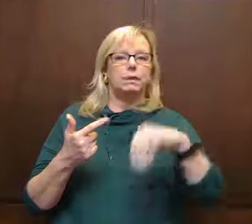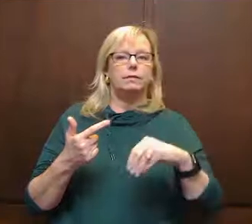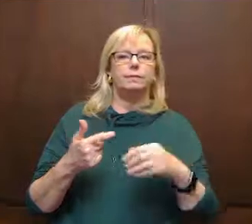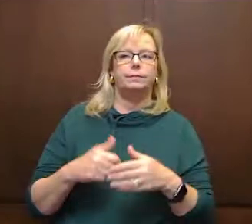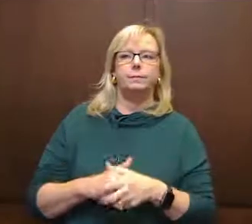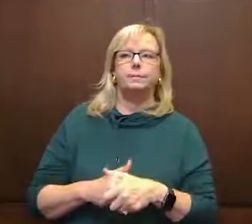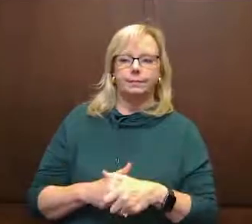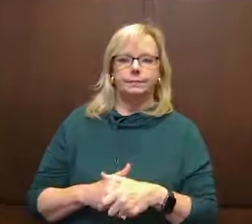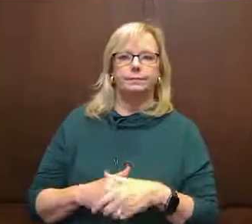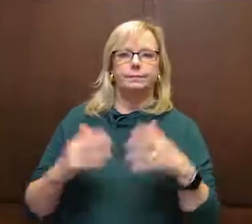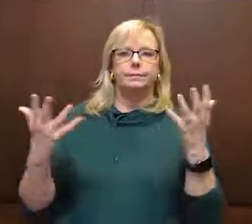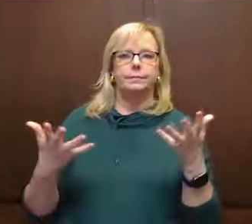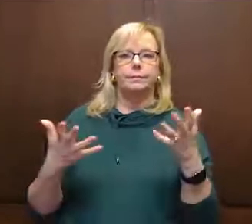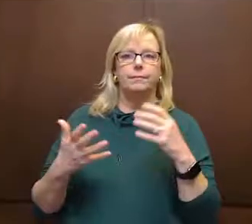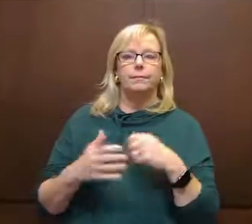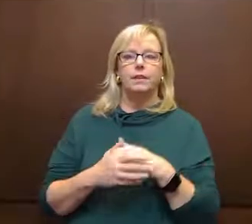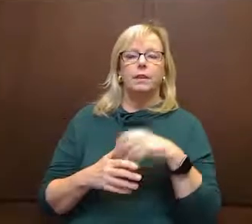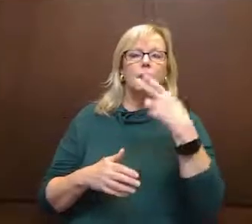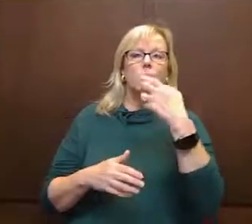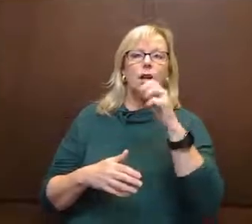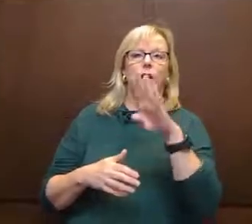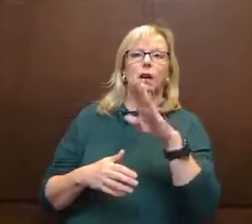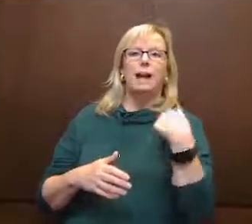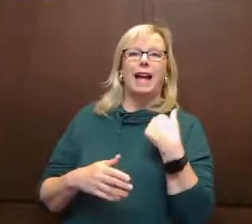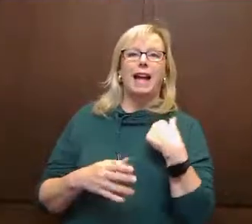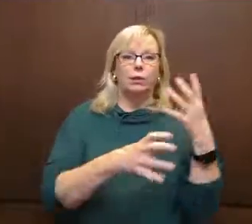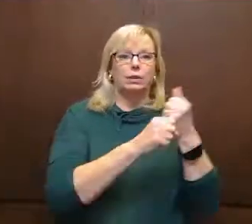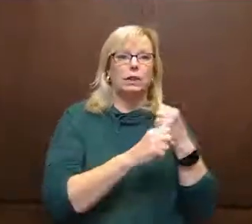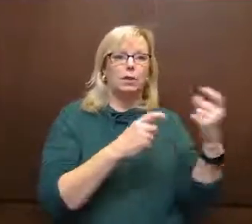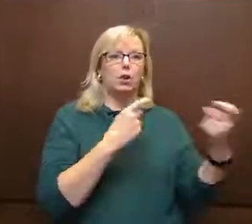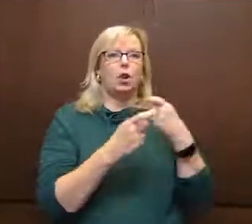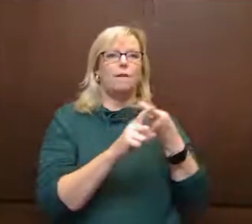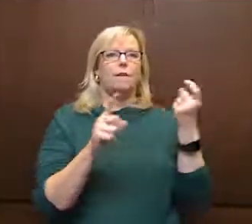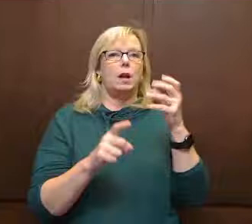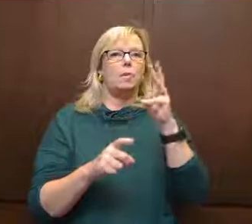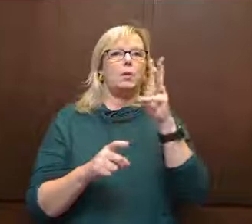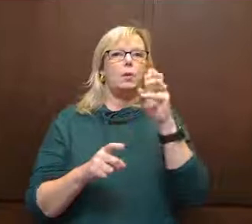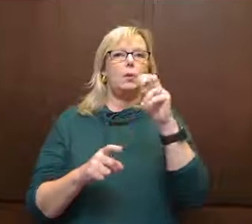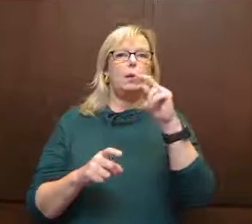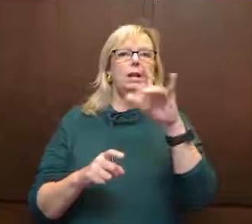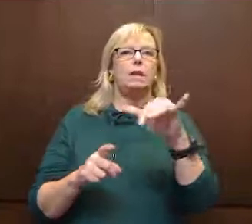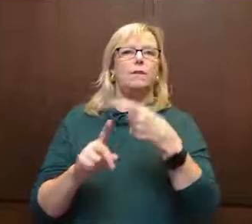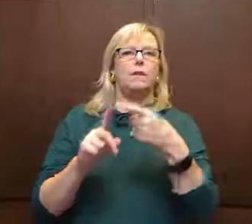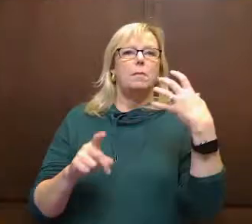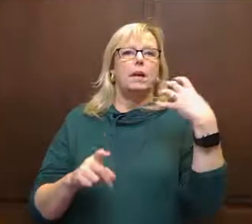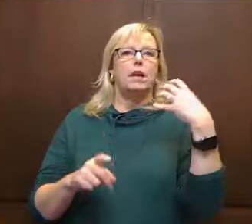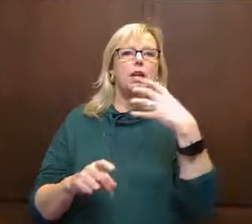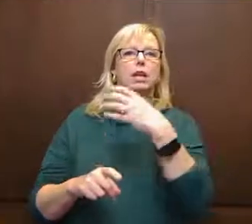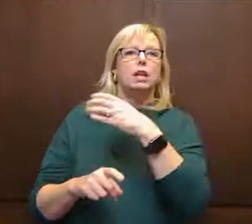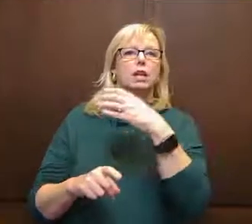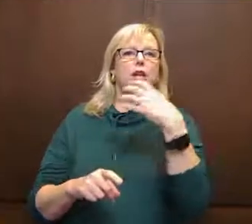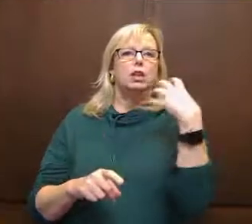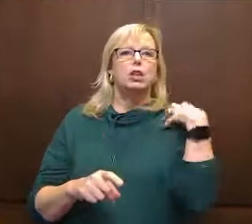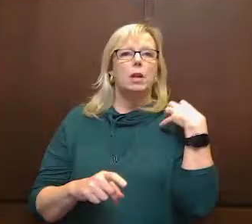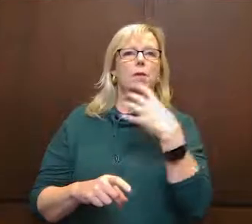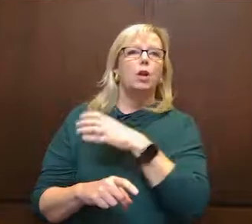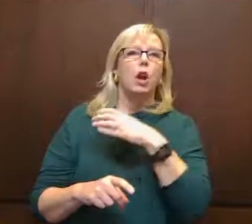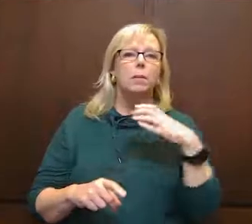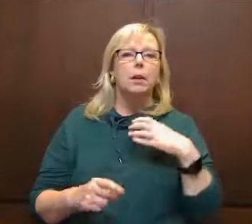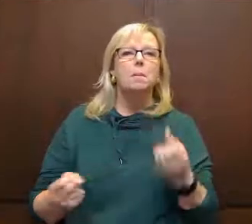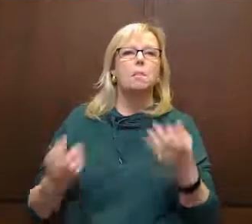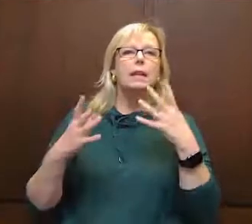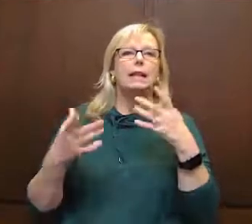9.7%. So, Herb, I received a call from Wendy File at the Chamber of Commerce today, and a number of